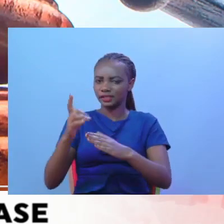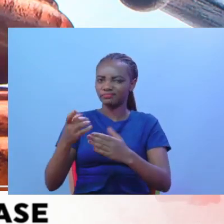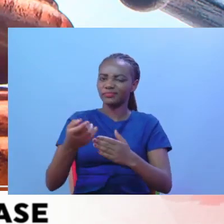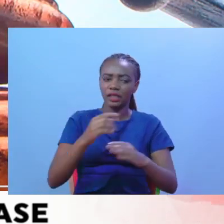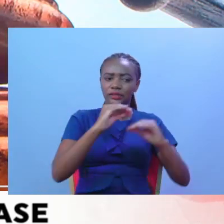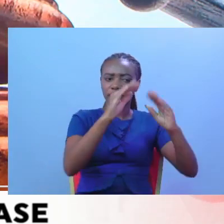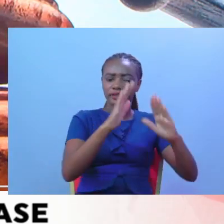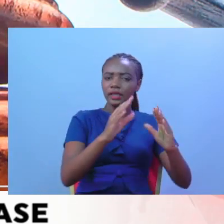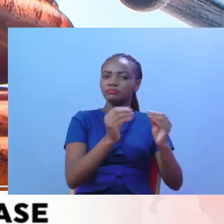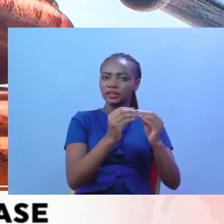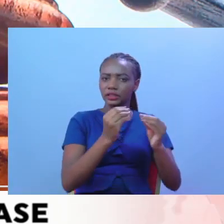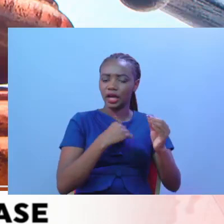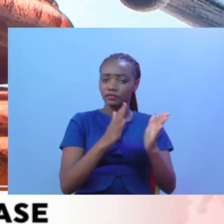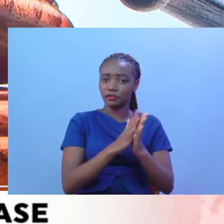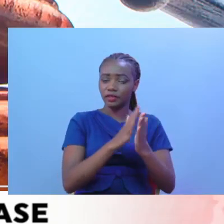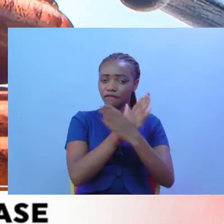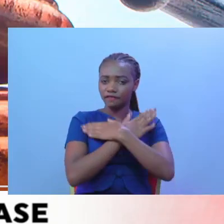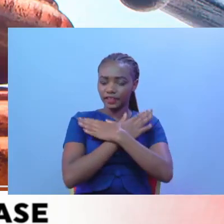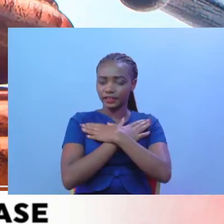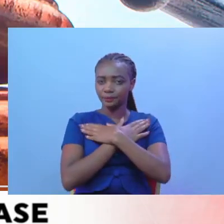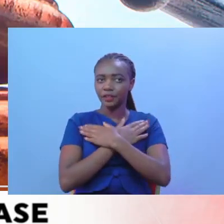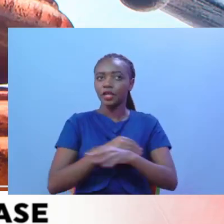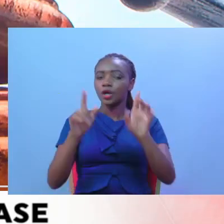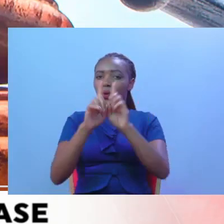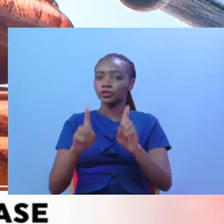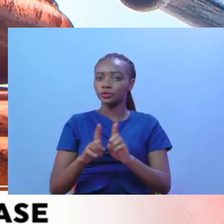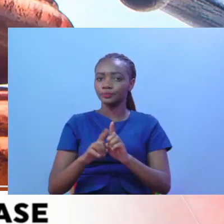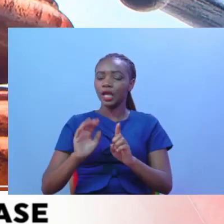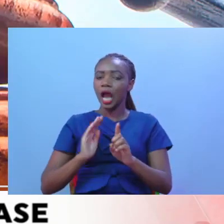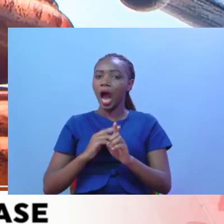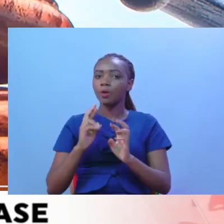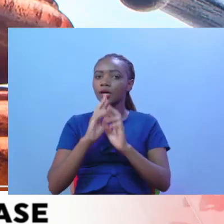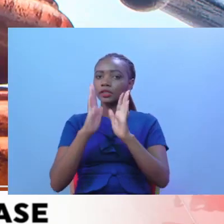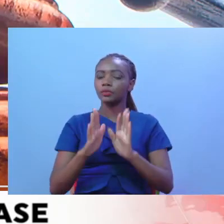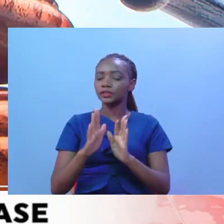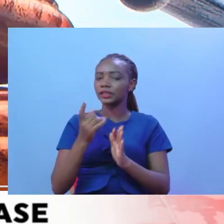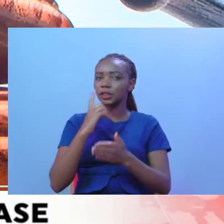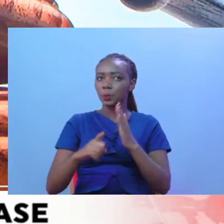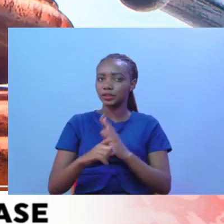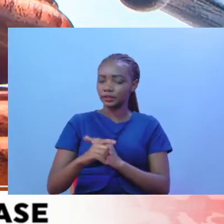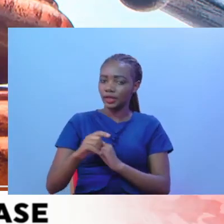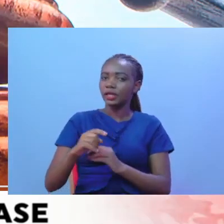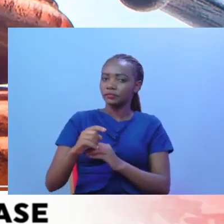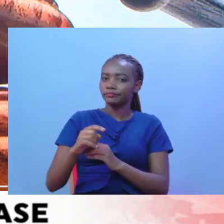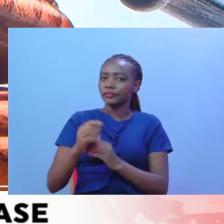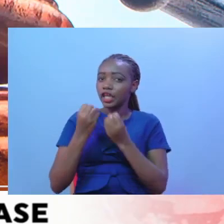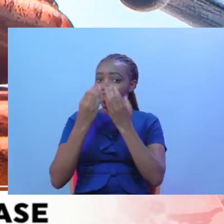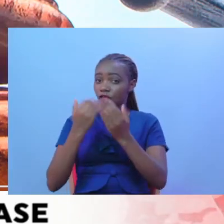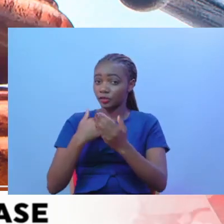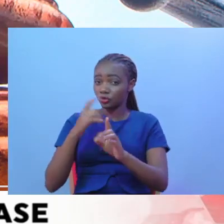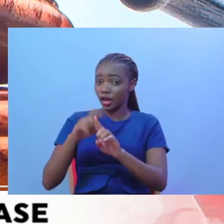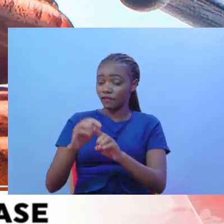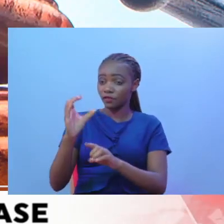And as Elizabeth Atieno now reports, conflicting reports have emerged following the release of a CCTV footage of the